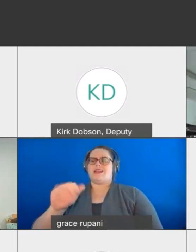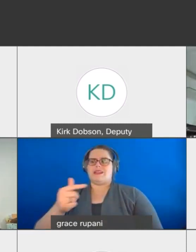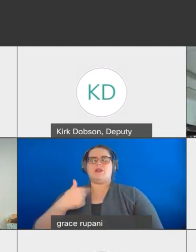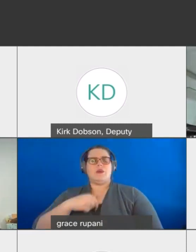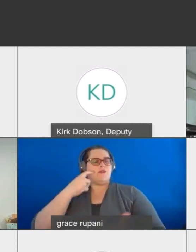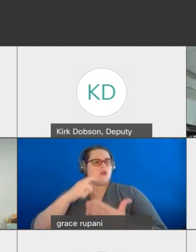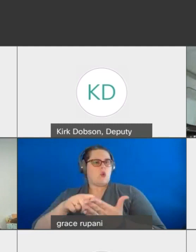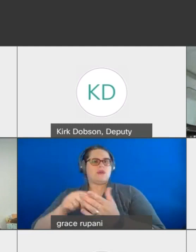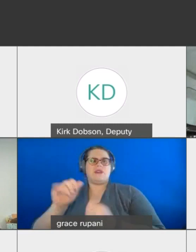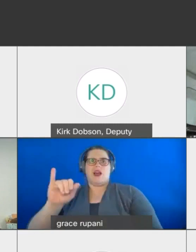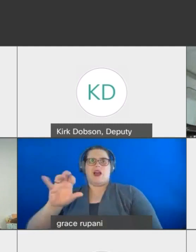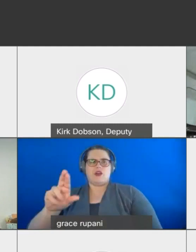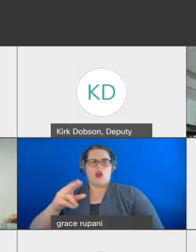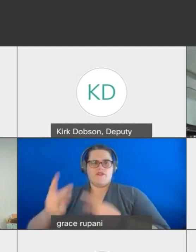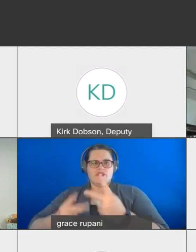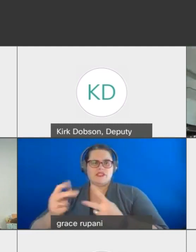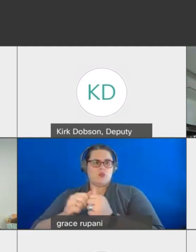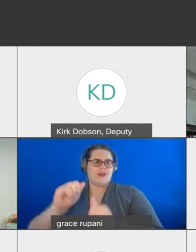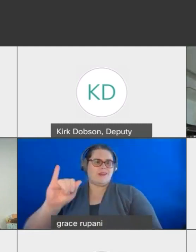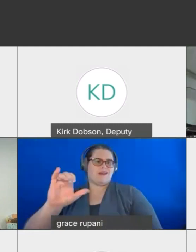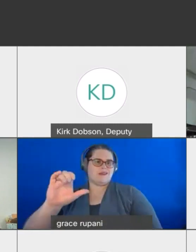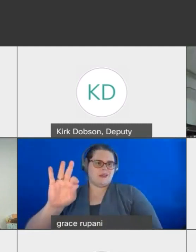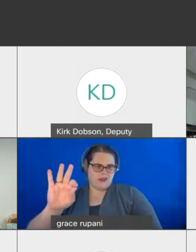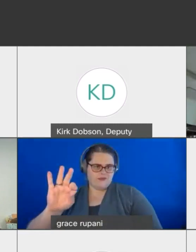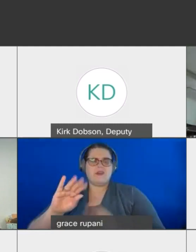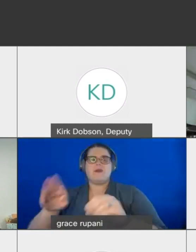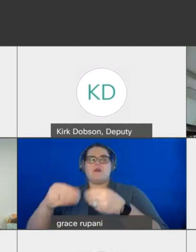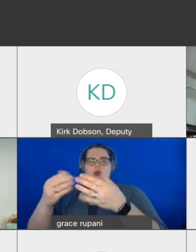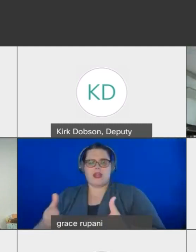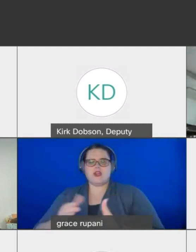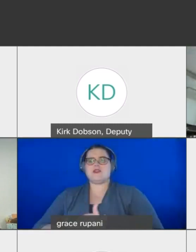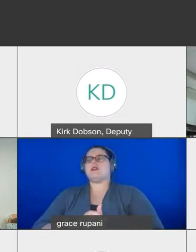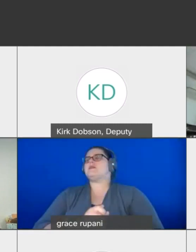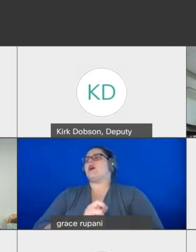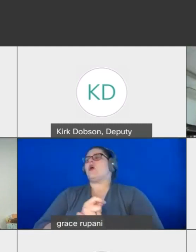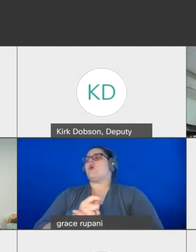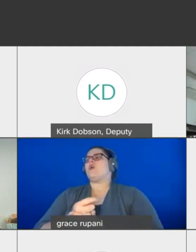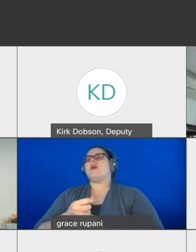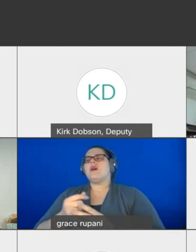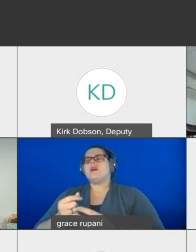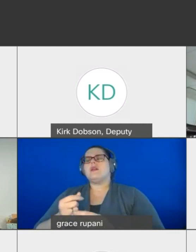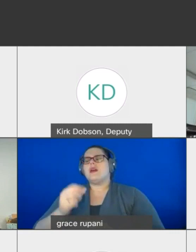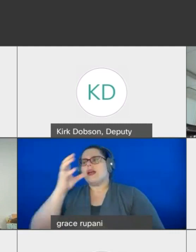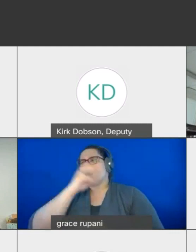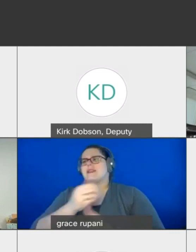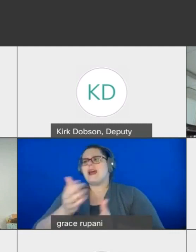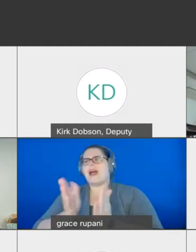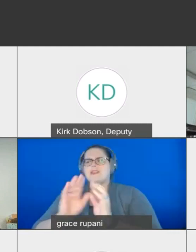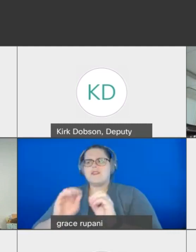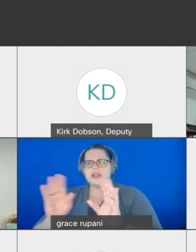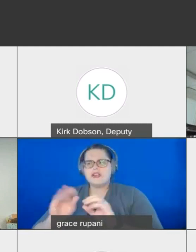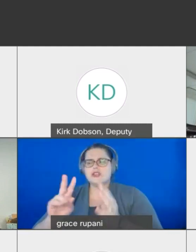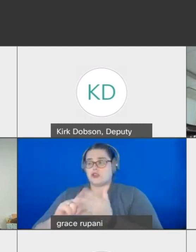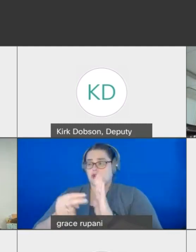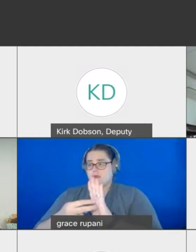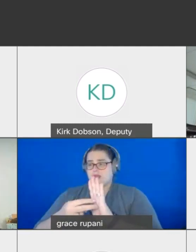ICF providers. And I guess I can ask a clarification: does this individual want us to kind of go over